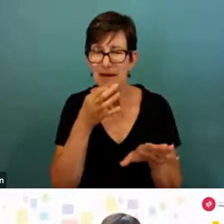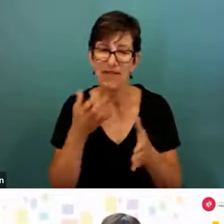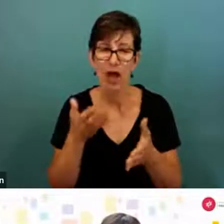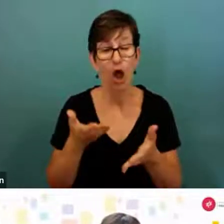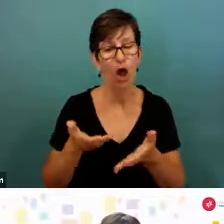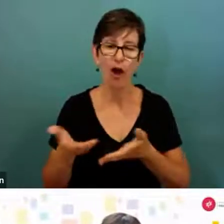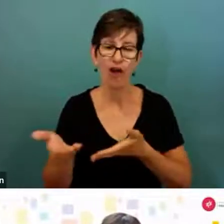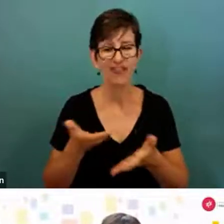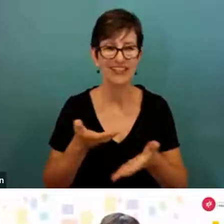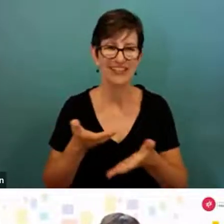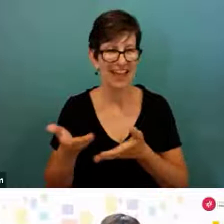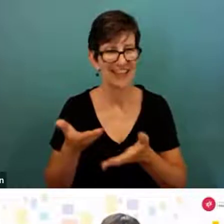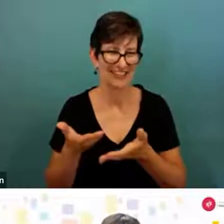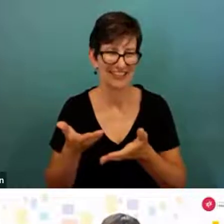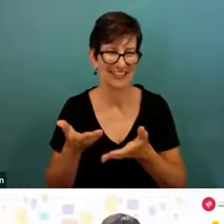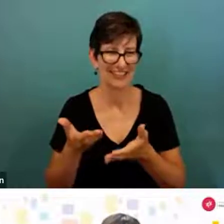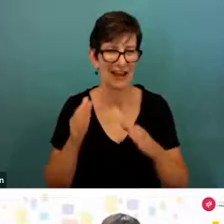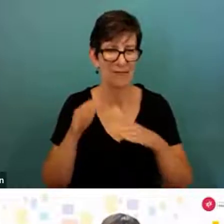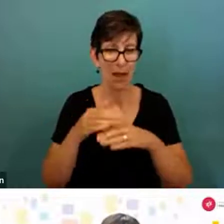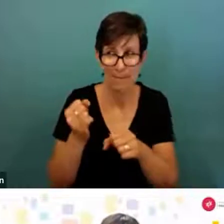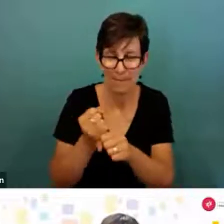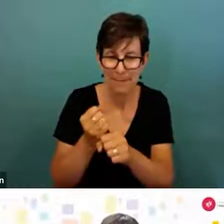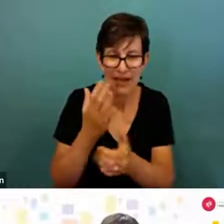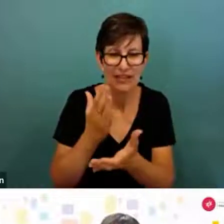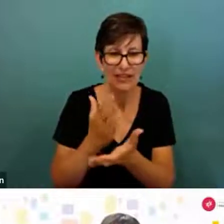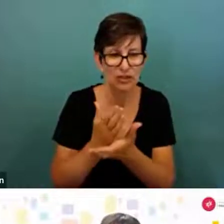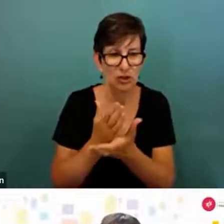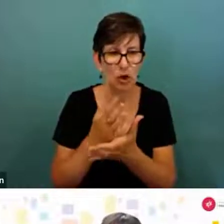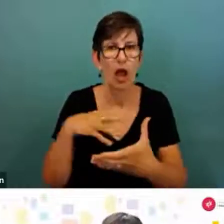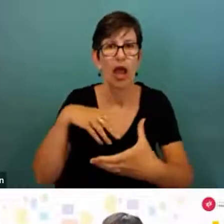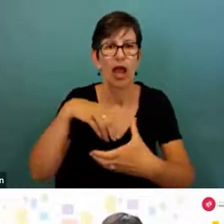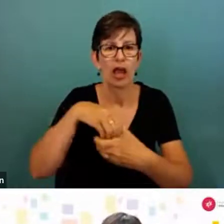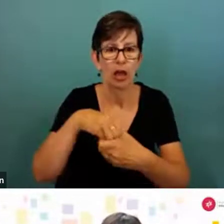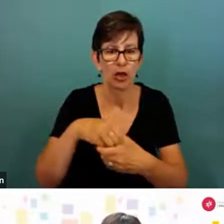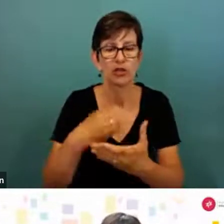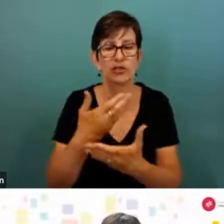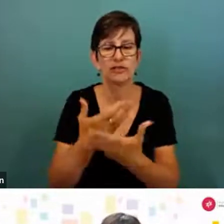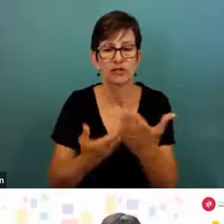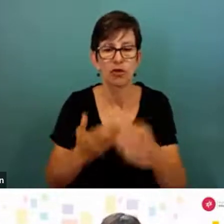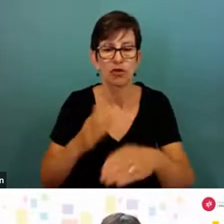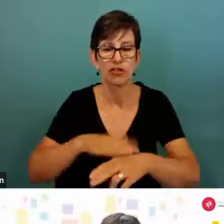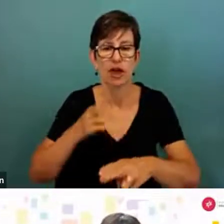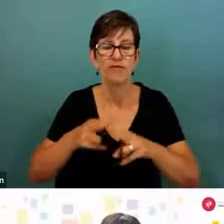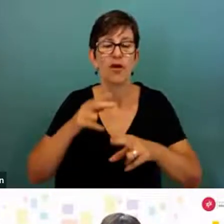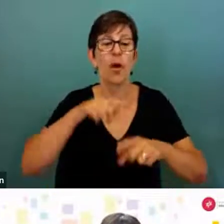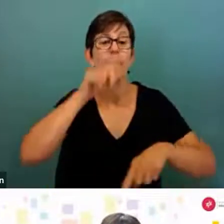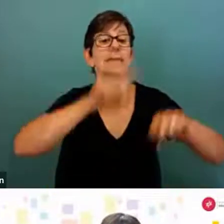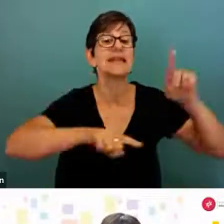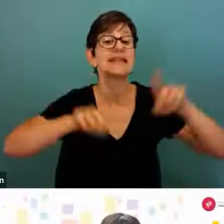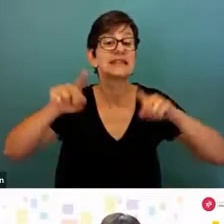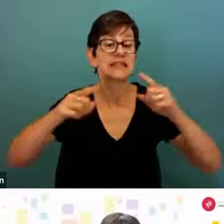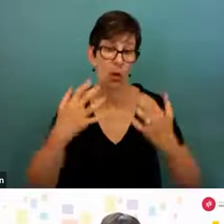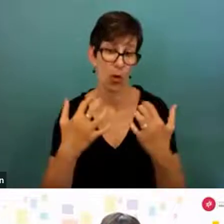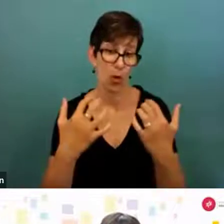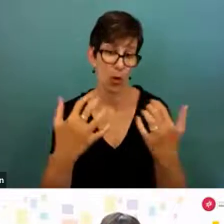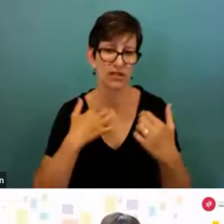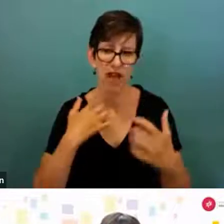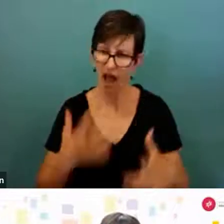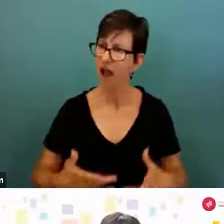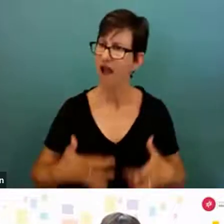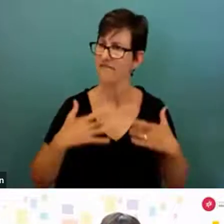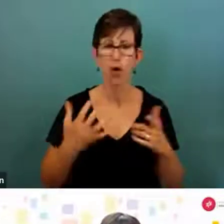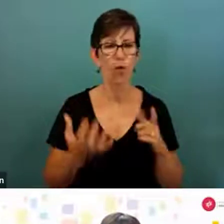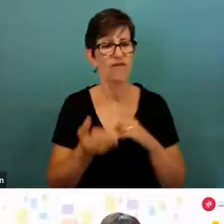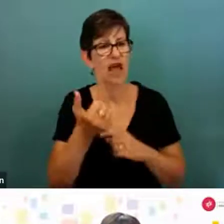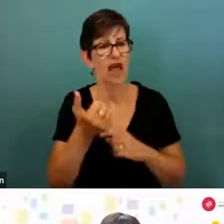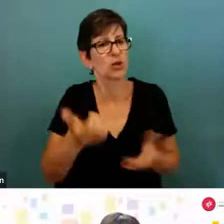at the start about making sure it's an inclusive story time for a mixed audience. And I think we've found a good balance for that now. And then